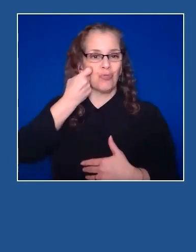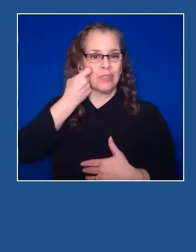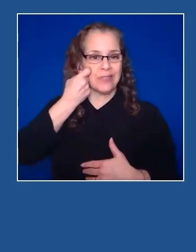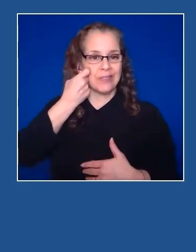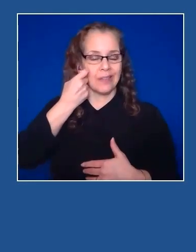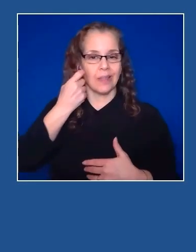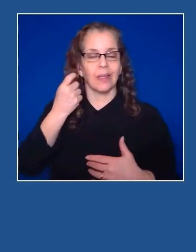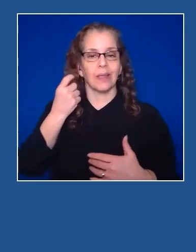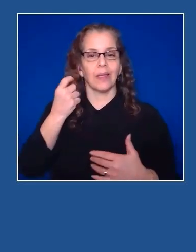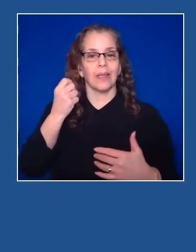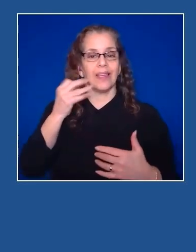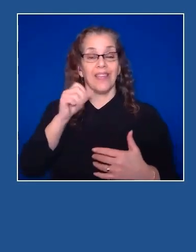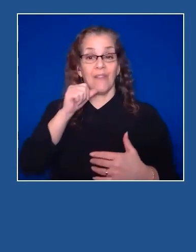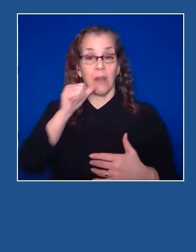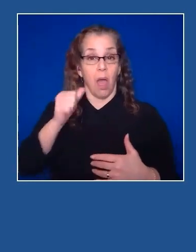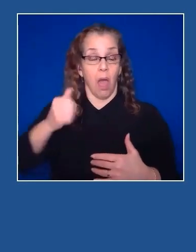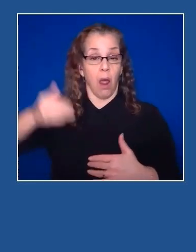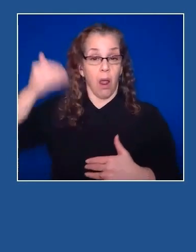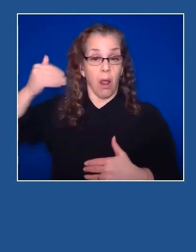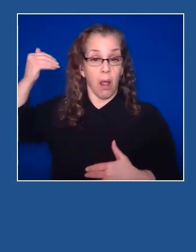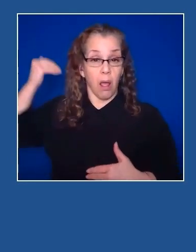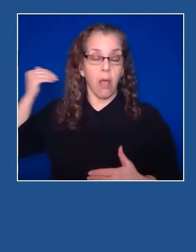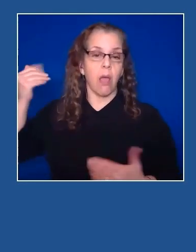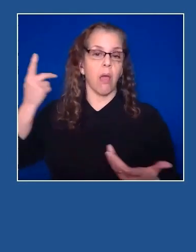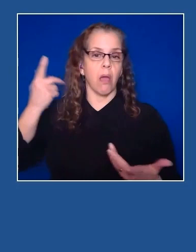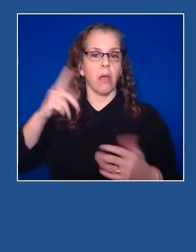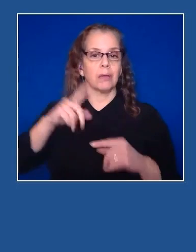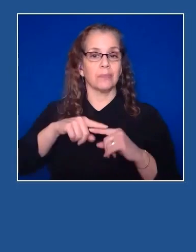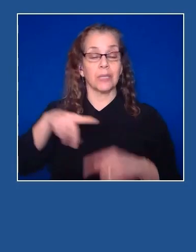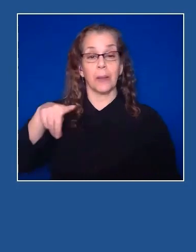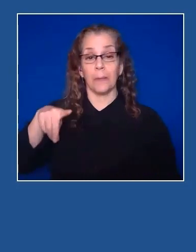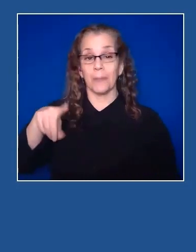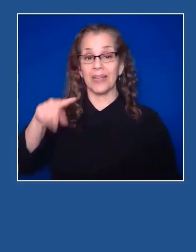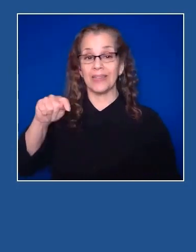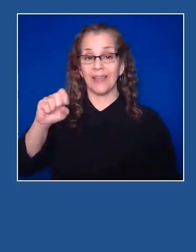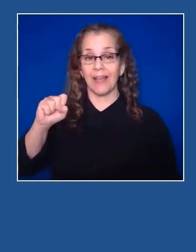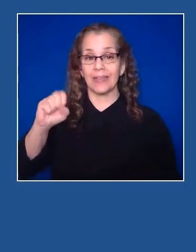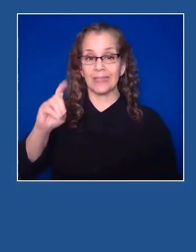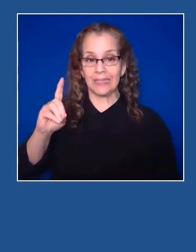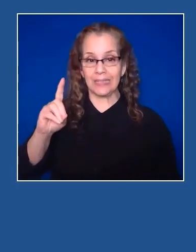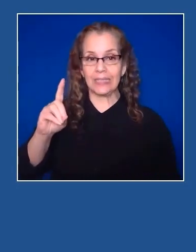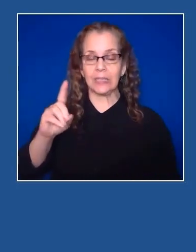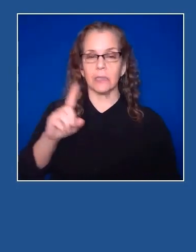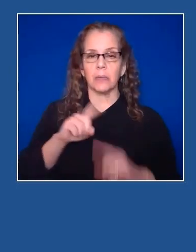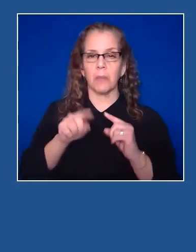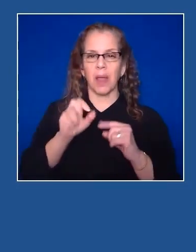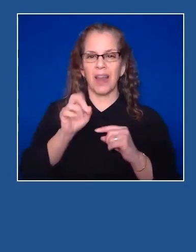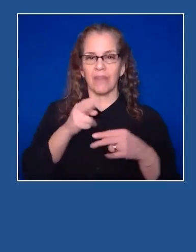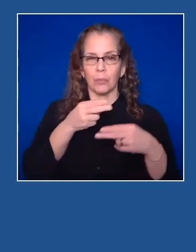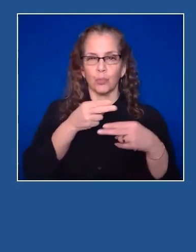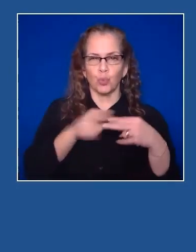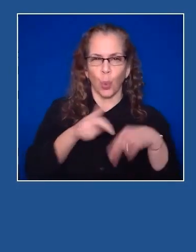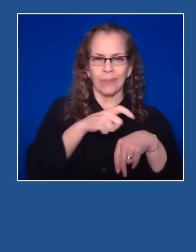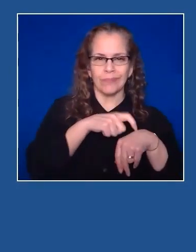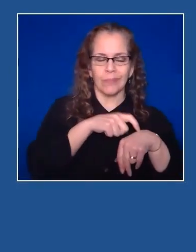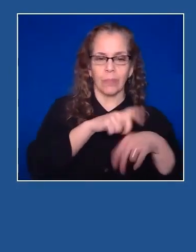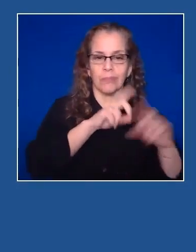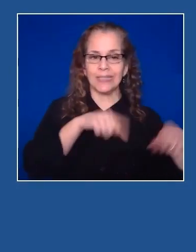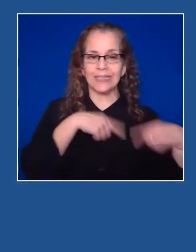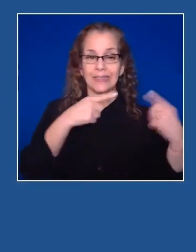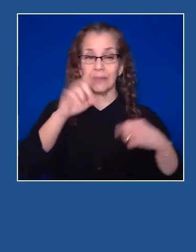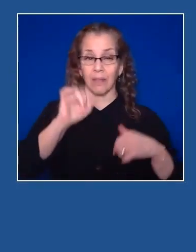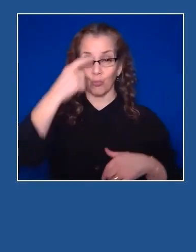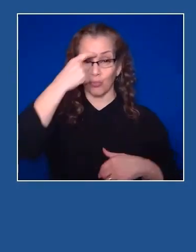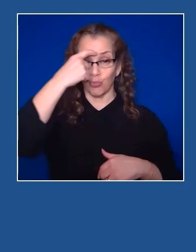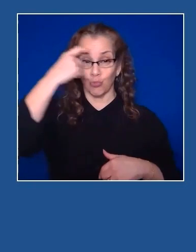before the person meets the criteria for post-traumatic stress disorder. But if it's a shorter amount of time since the trauma, we